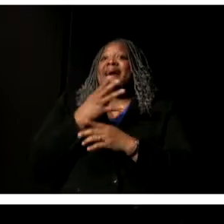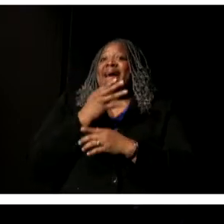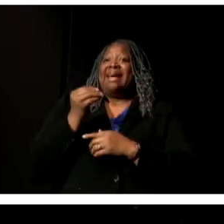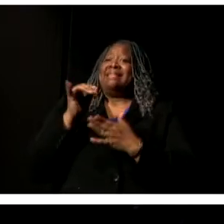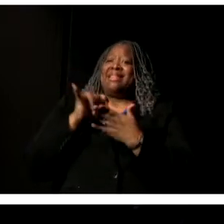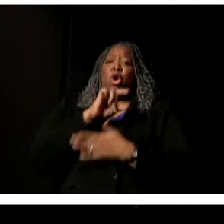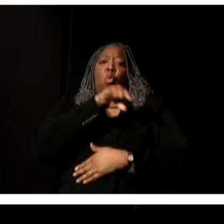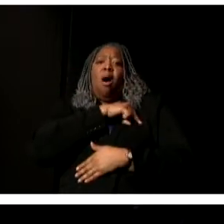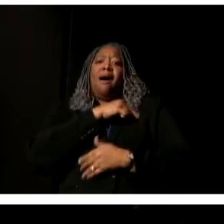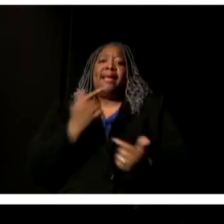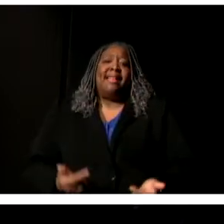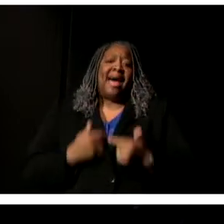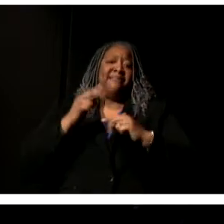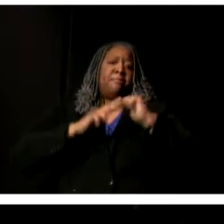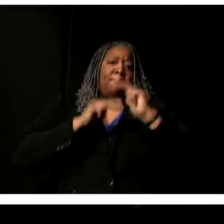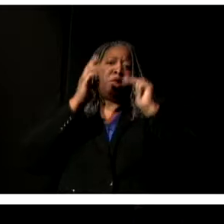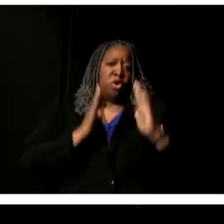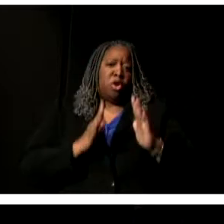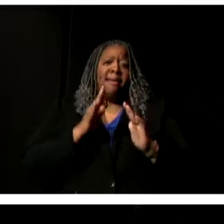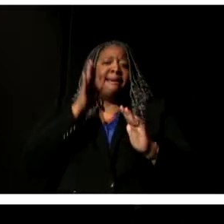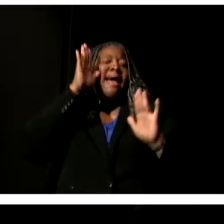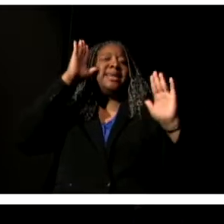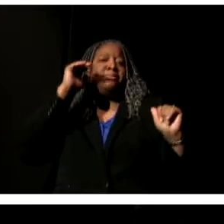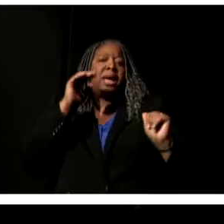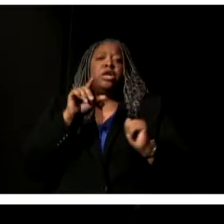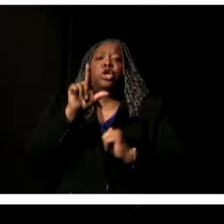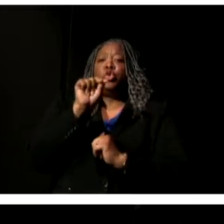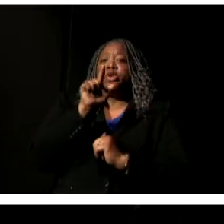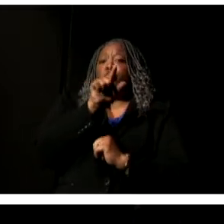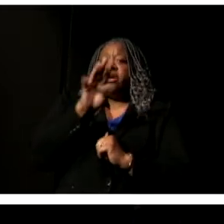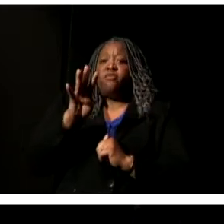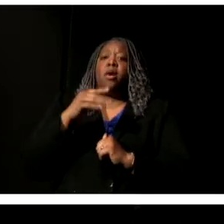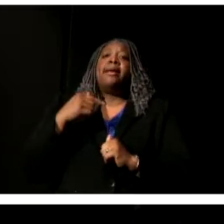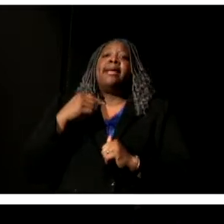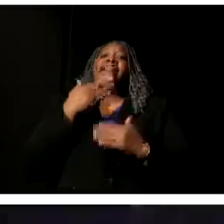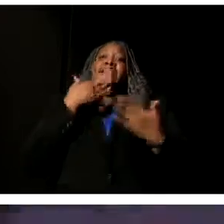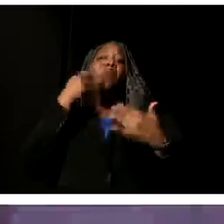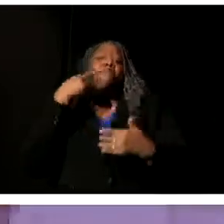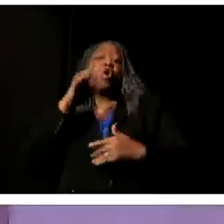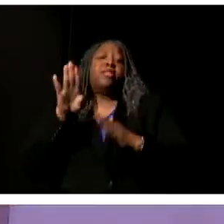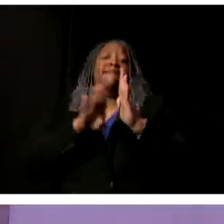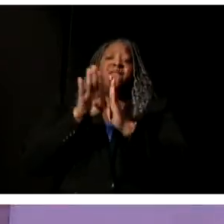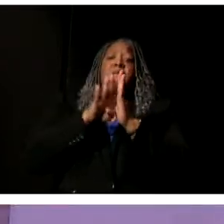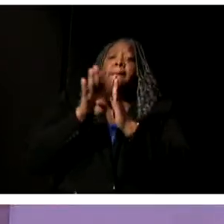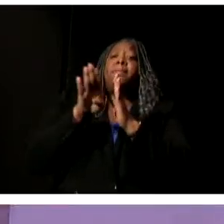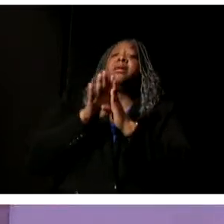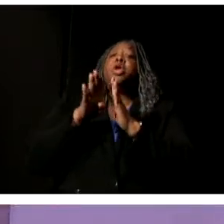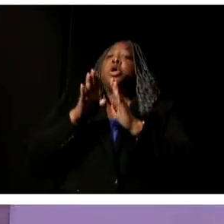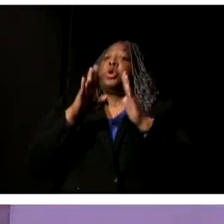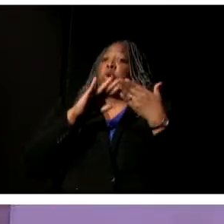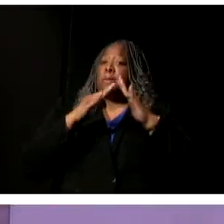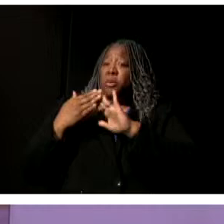quality of life builder to expect in 2024. We thank you to our developer community. Let's give them a round of applause.